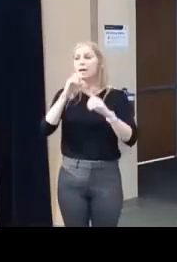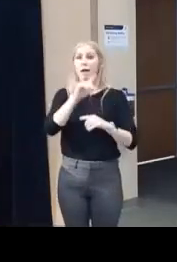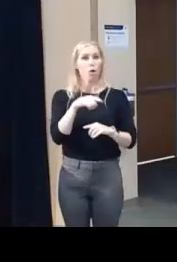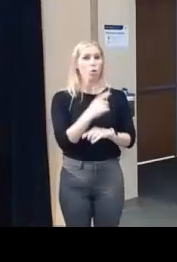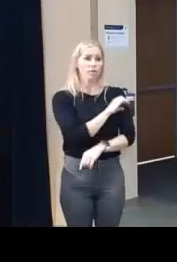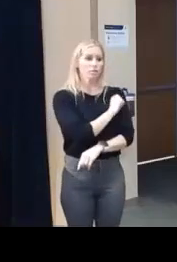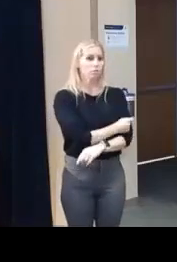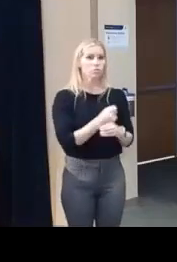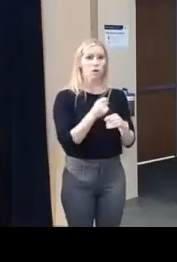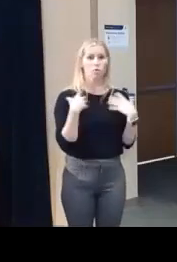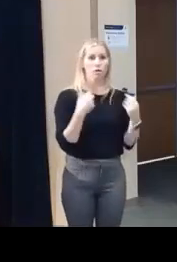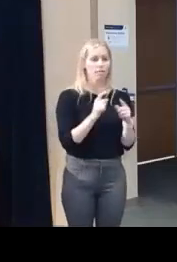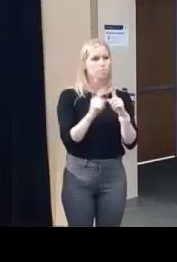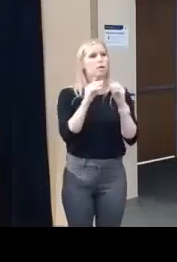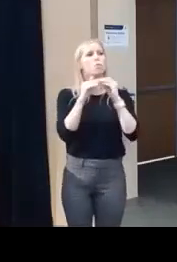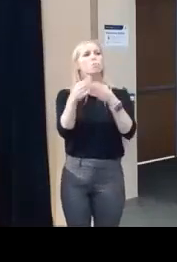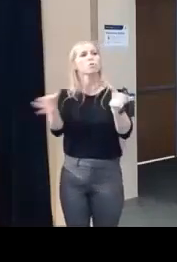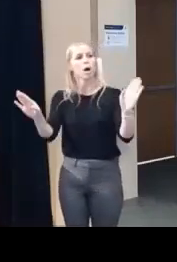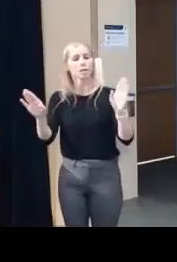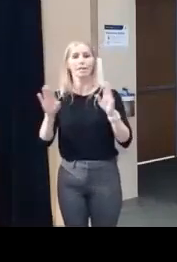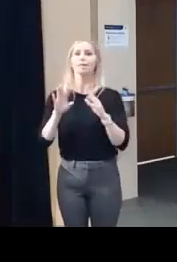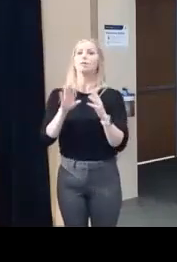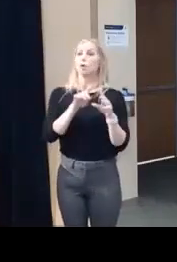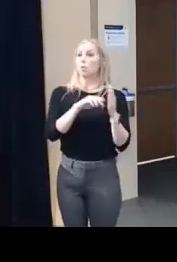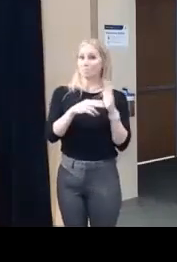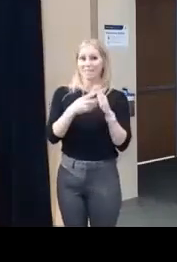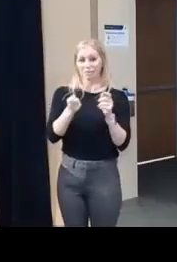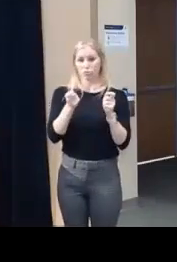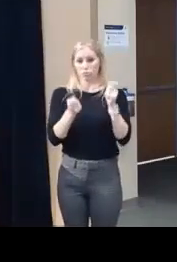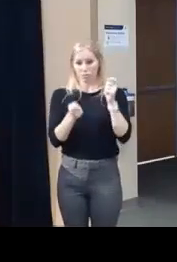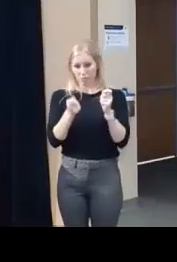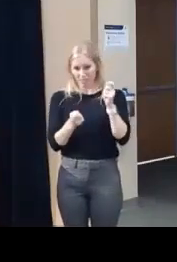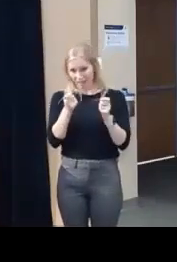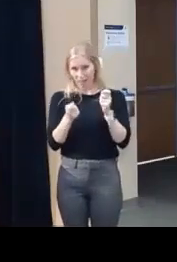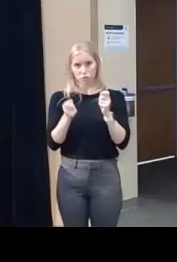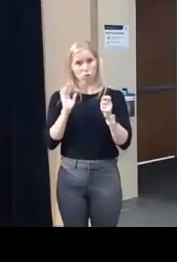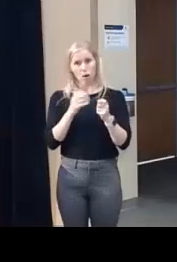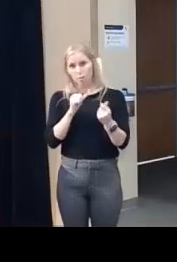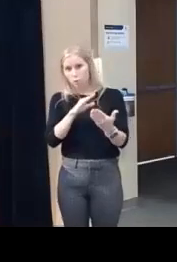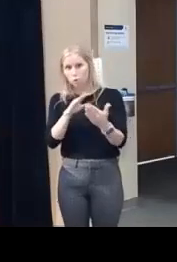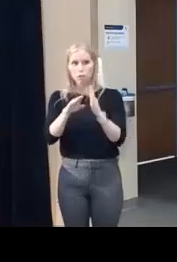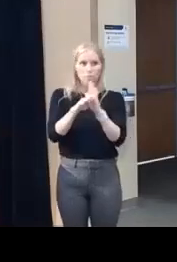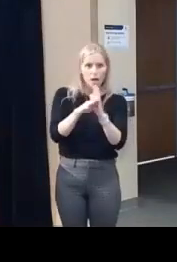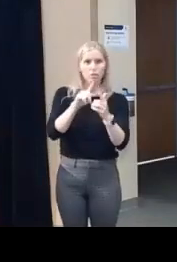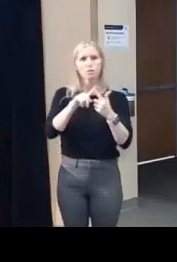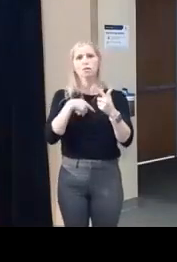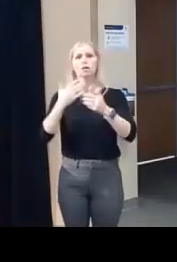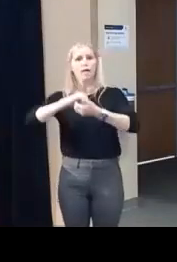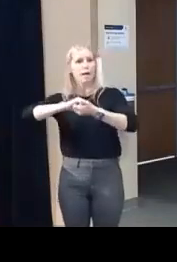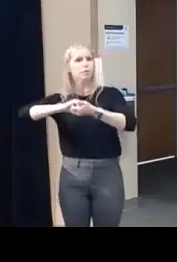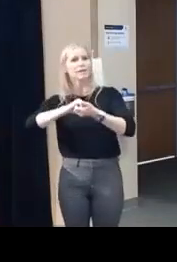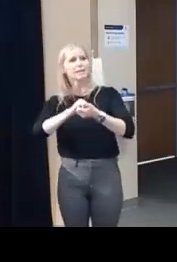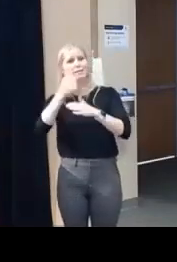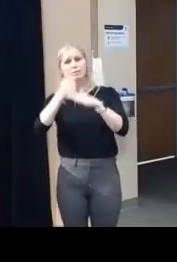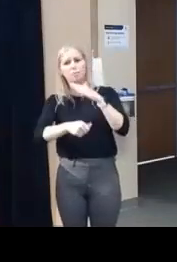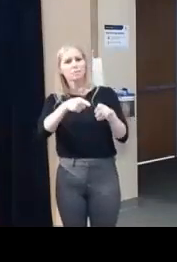Recovery, but more broadly speaking, including revising our resident addiction psychiatry didactics, collaborating across subspecialties, really